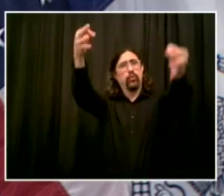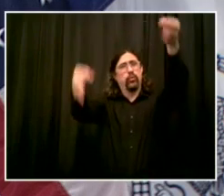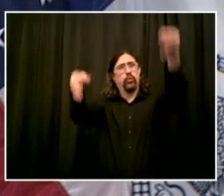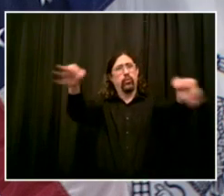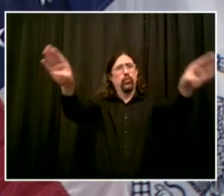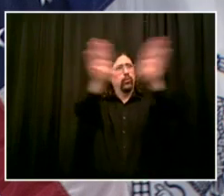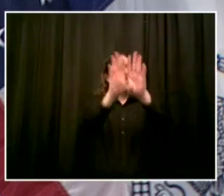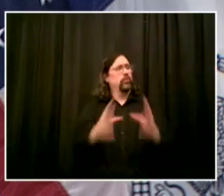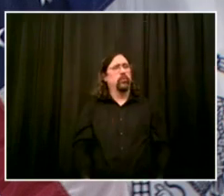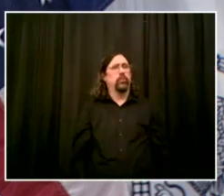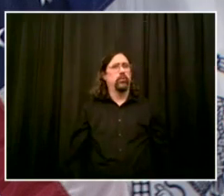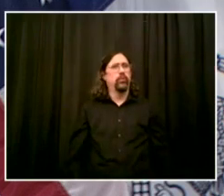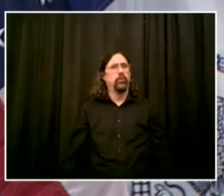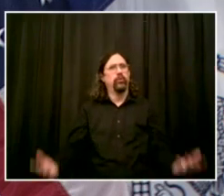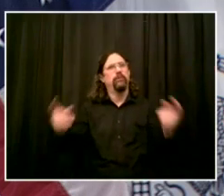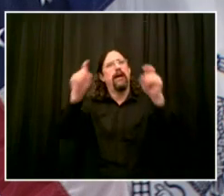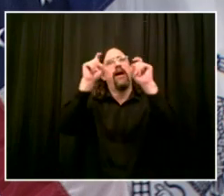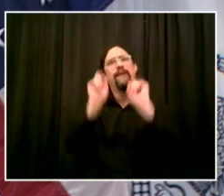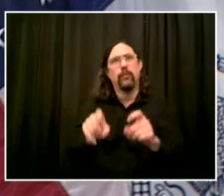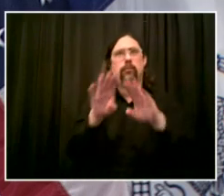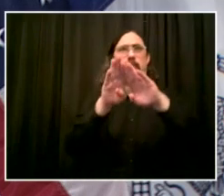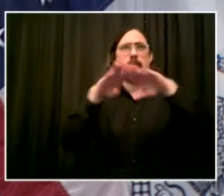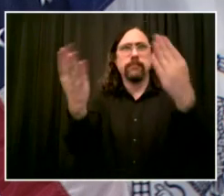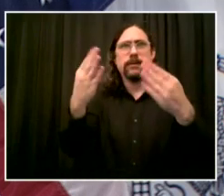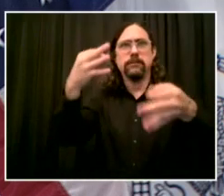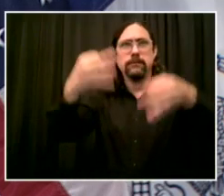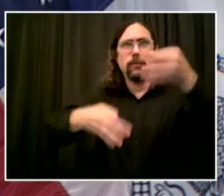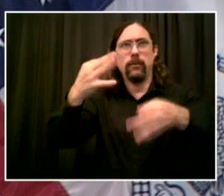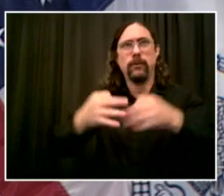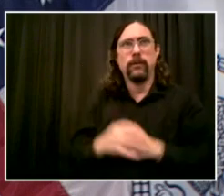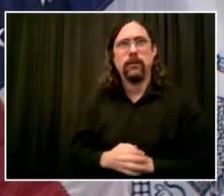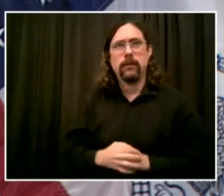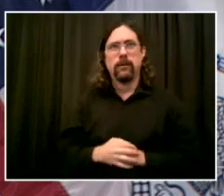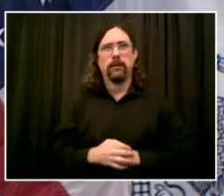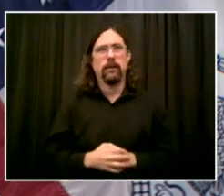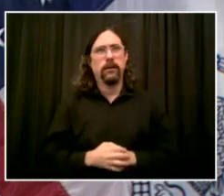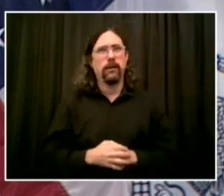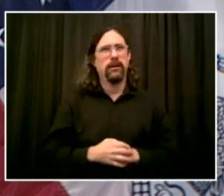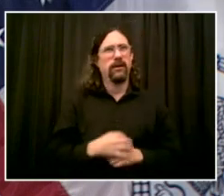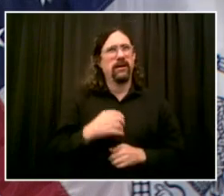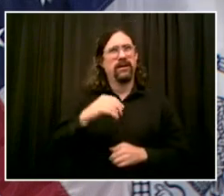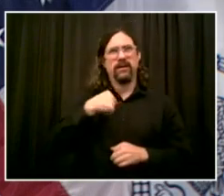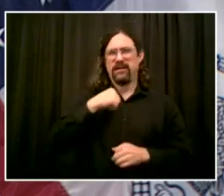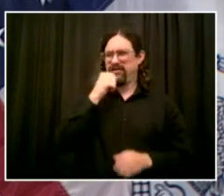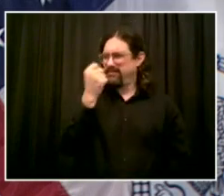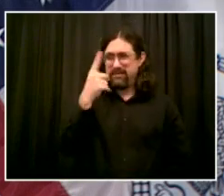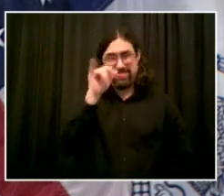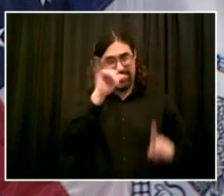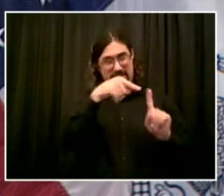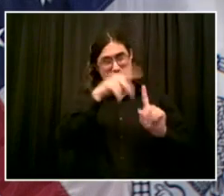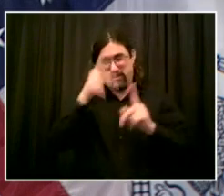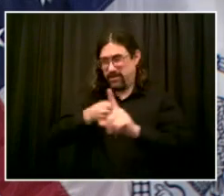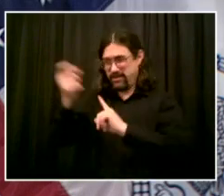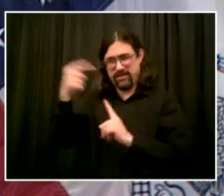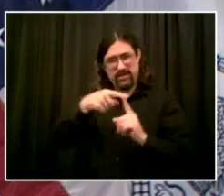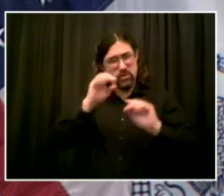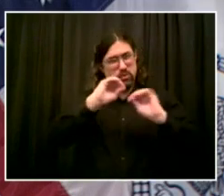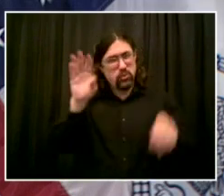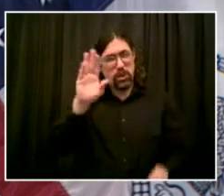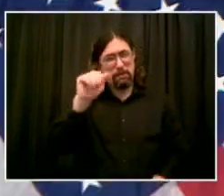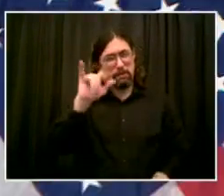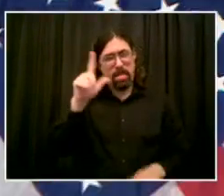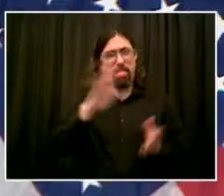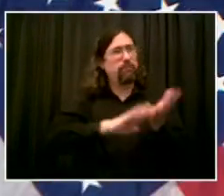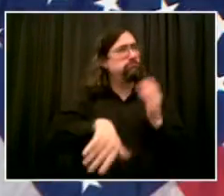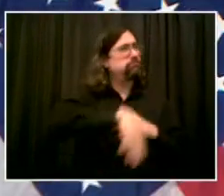all of us. And there needs to be clear consequences. So that just doesn't make sense to me. Commissioner, you want to? Yeah, I mean, Marcia,